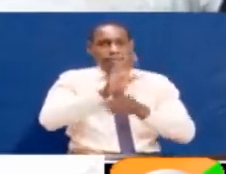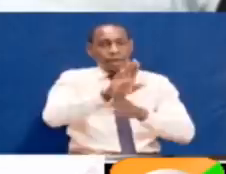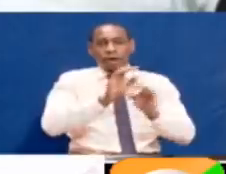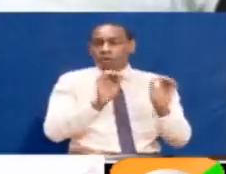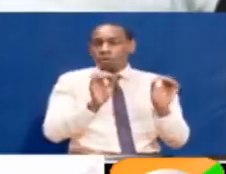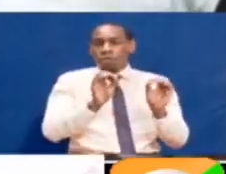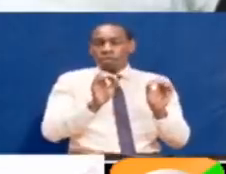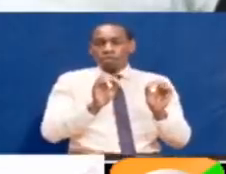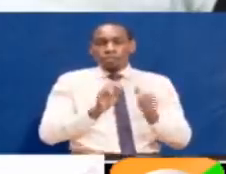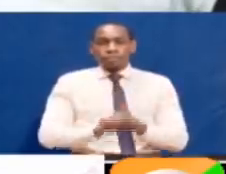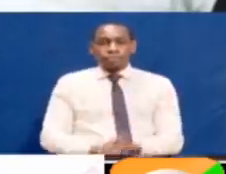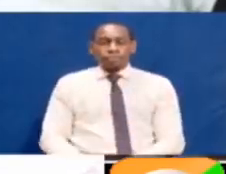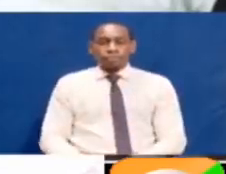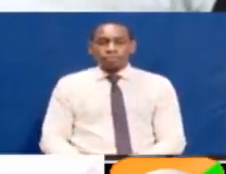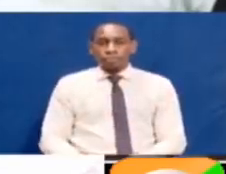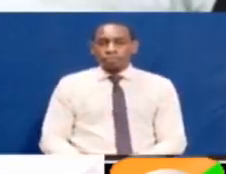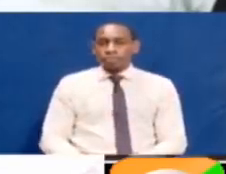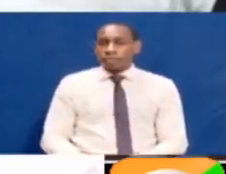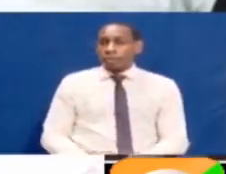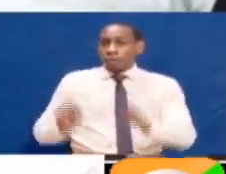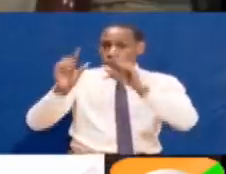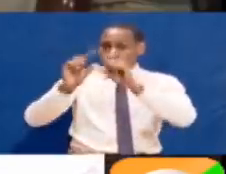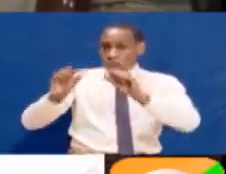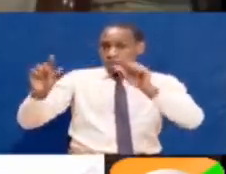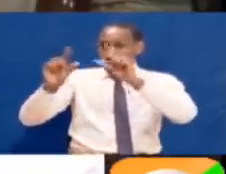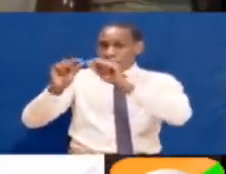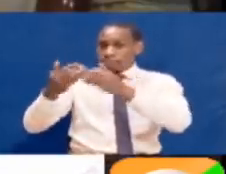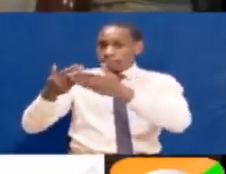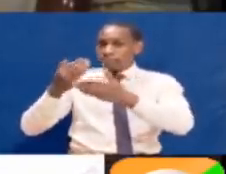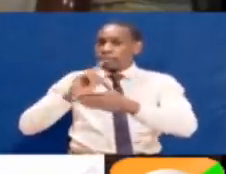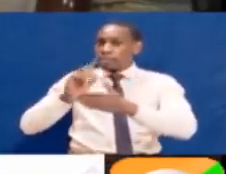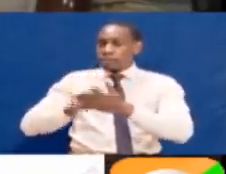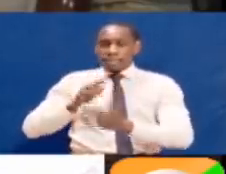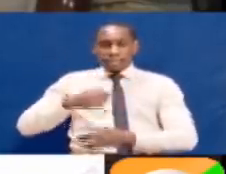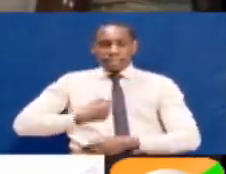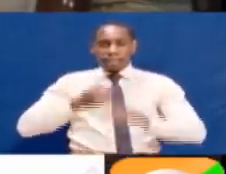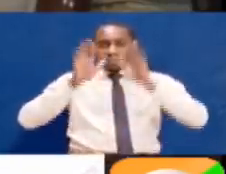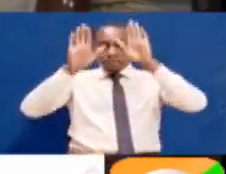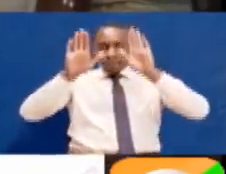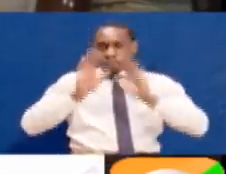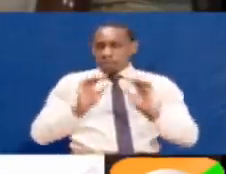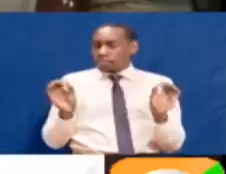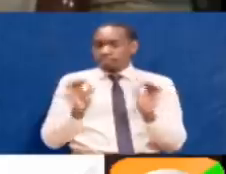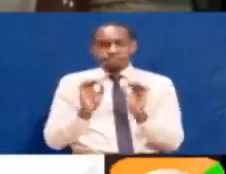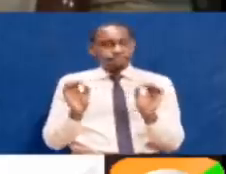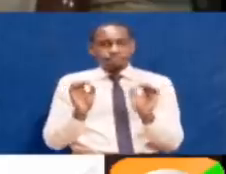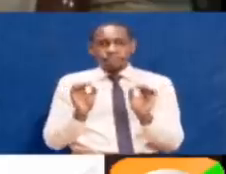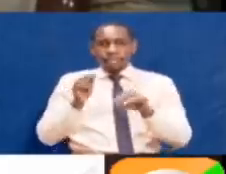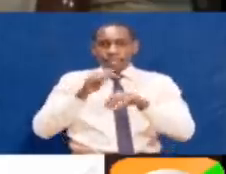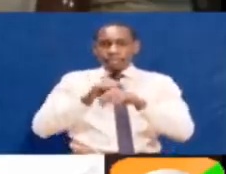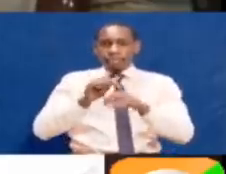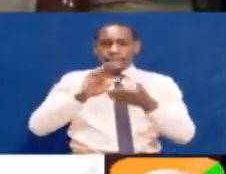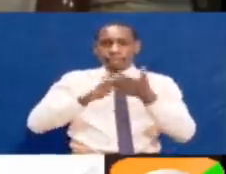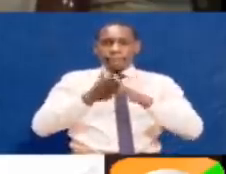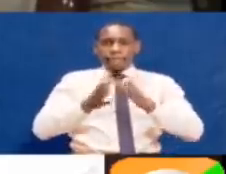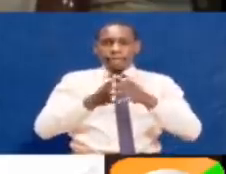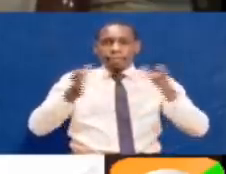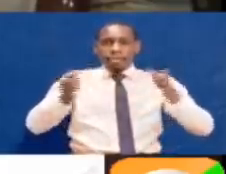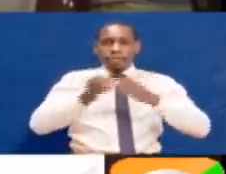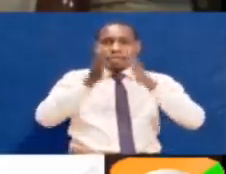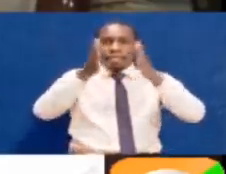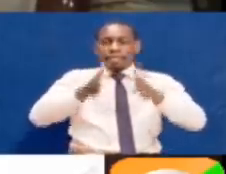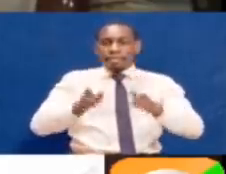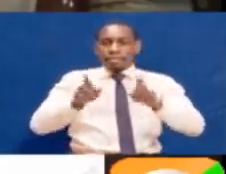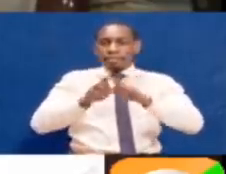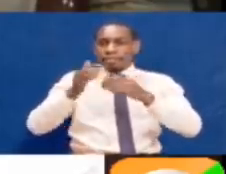you, Honorable Murkomen. As I've said, Waiga Maura, it's not about me. The moment I became the majority leader, there would be a